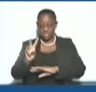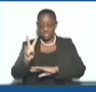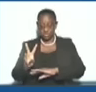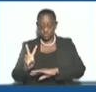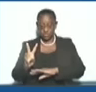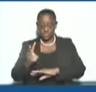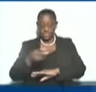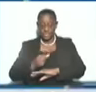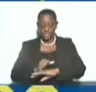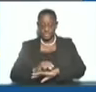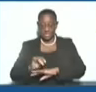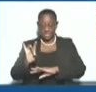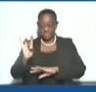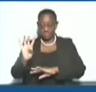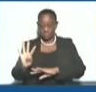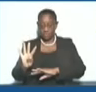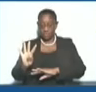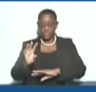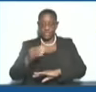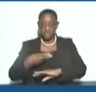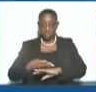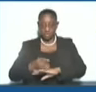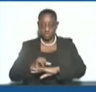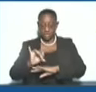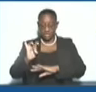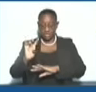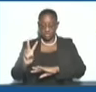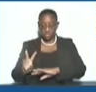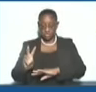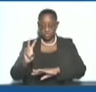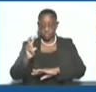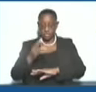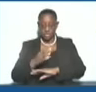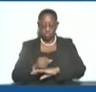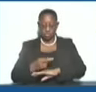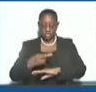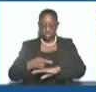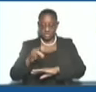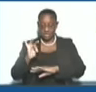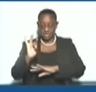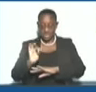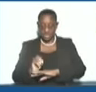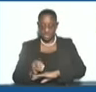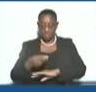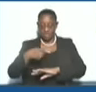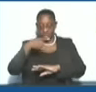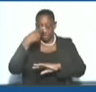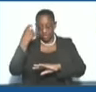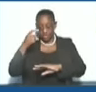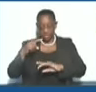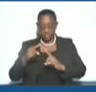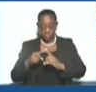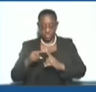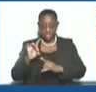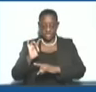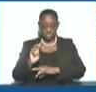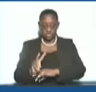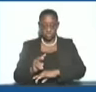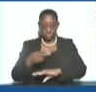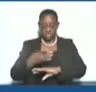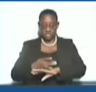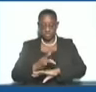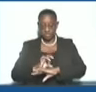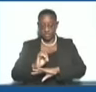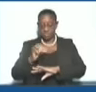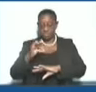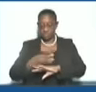82, Allistown, Bimini at 84 degrees, 82 in Harbor Island, Rockstown, Elutra, 82 in Black Point,